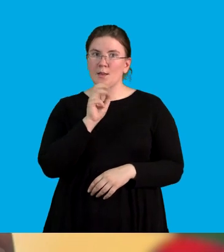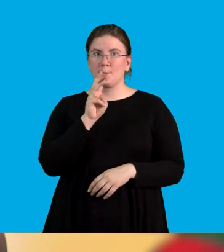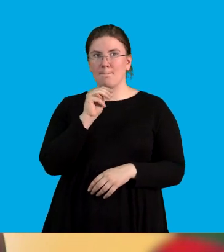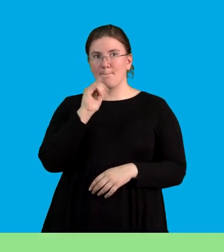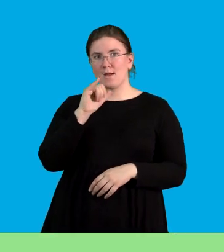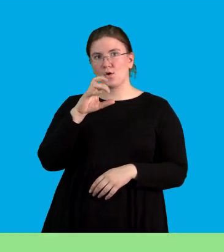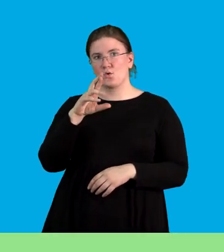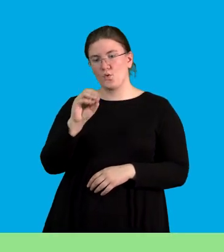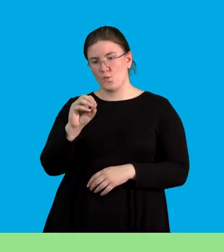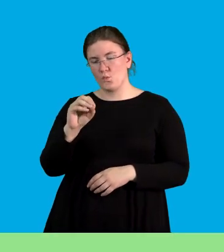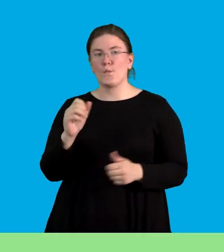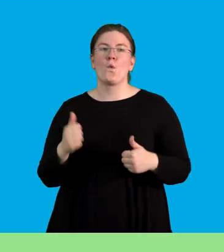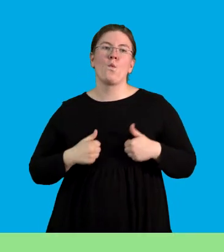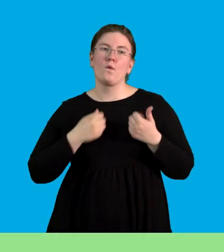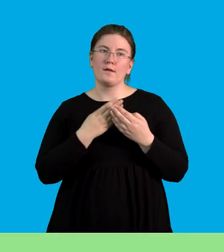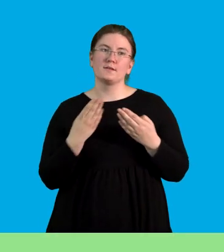microorganisms.